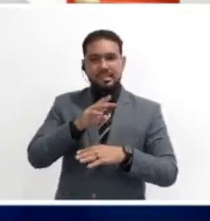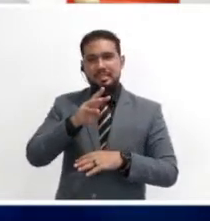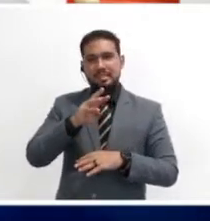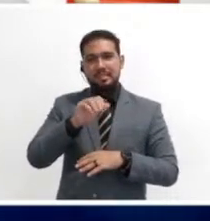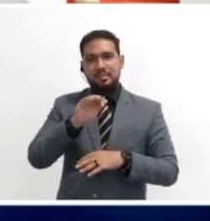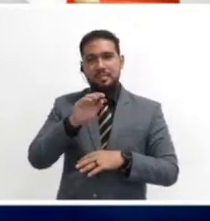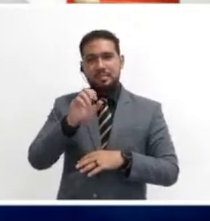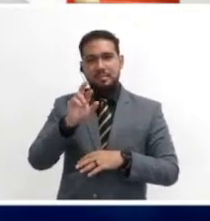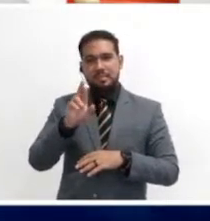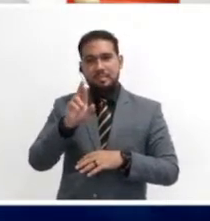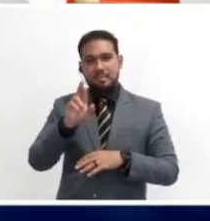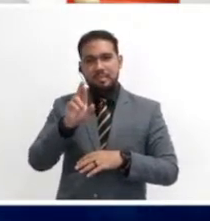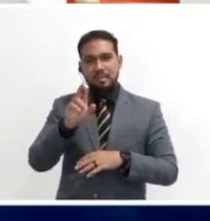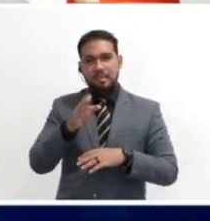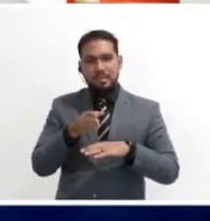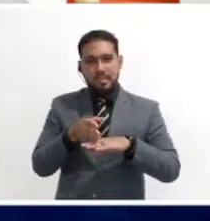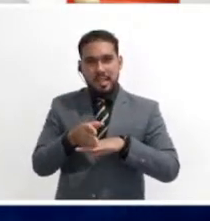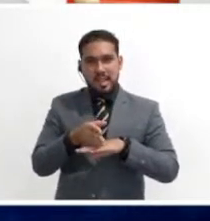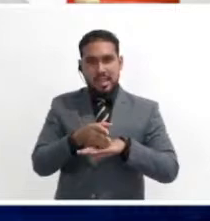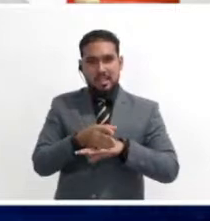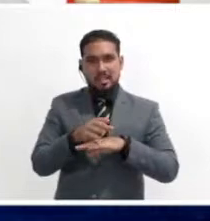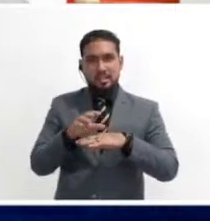film.